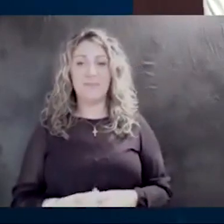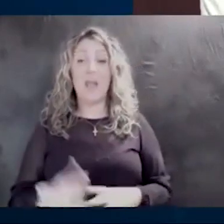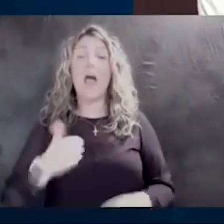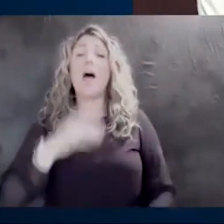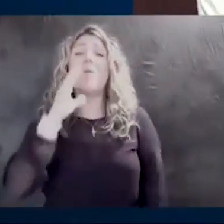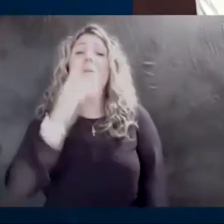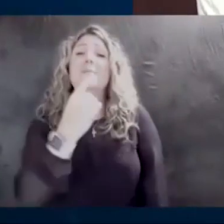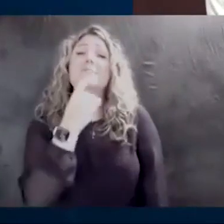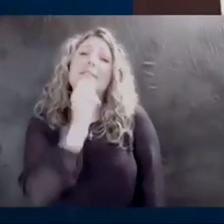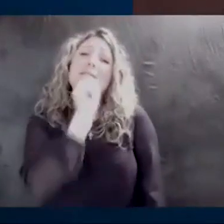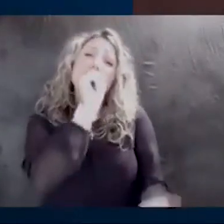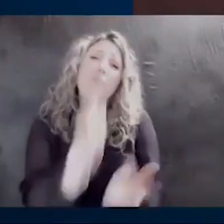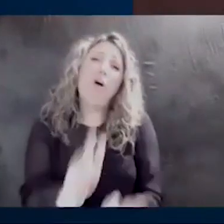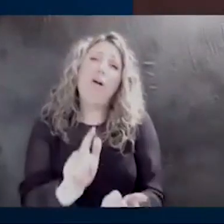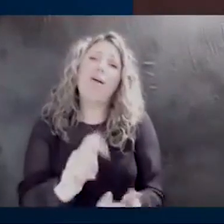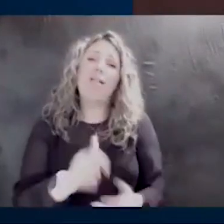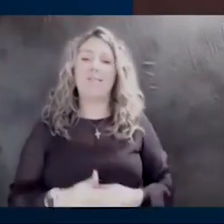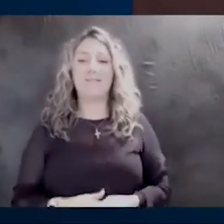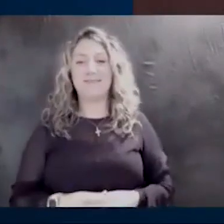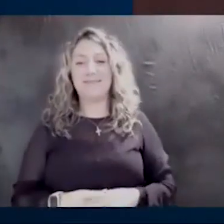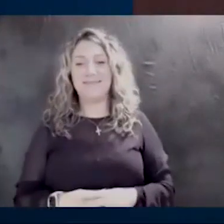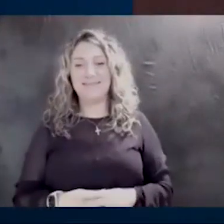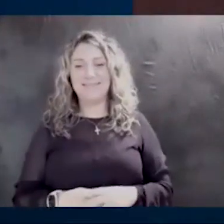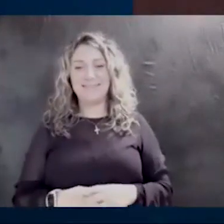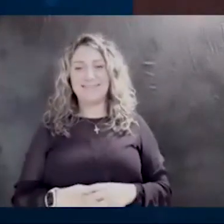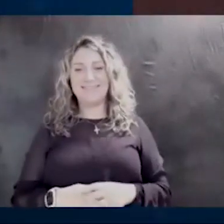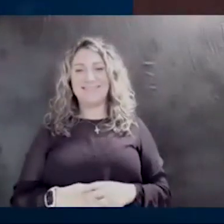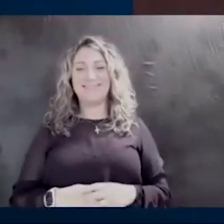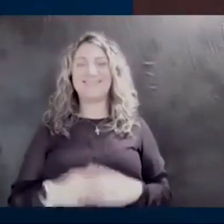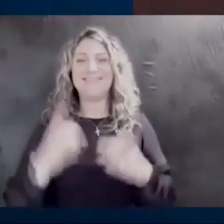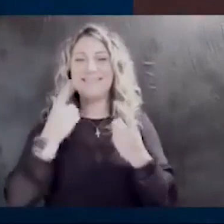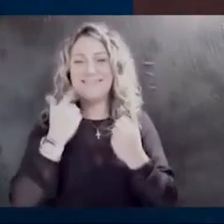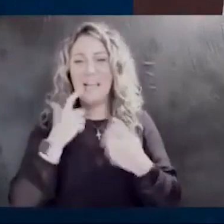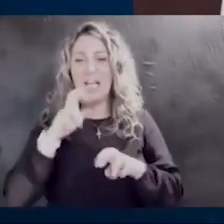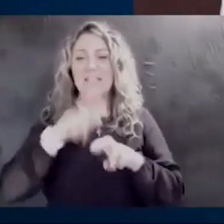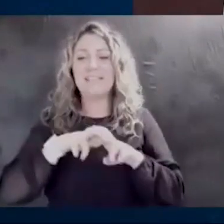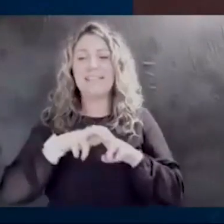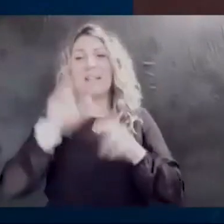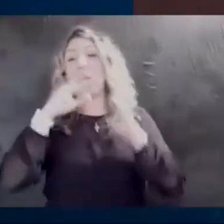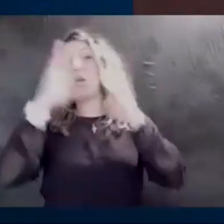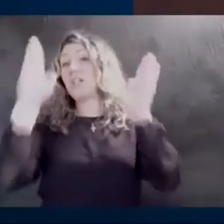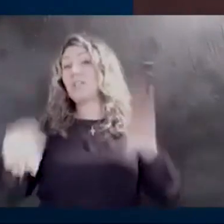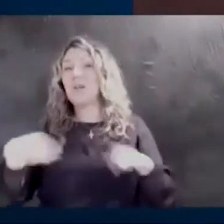you all. as he's sitting in his sunny house and wherever that's going to be.